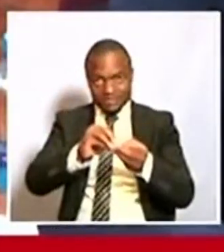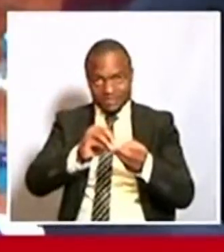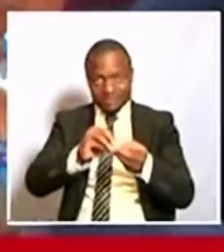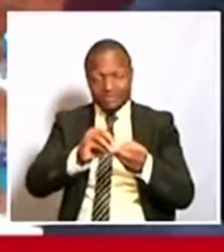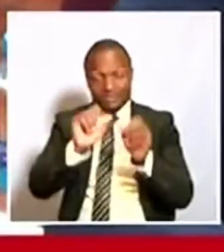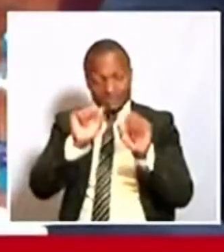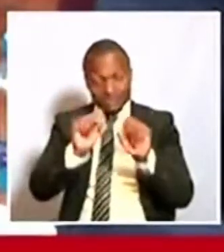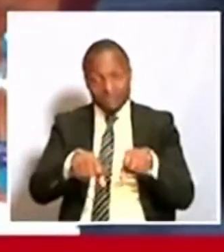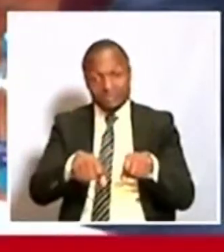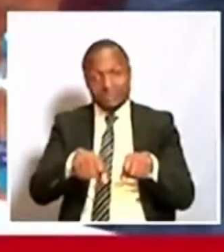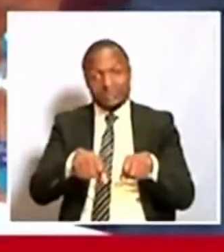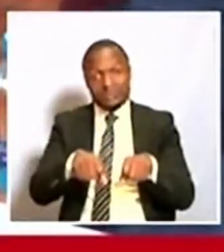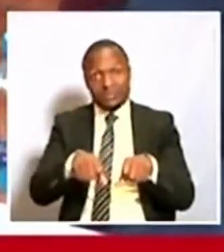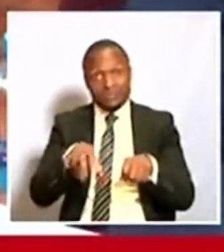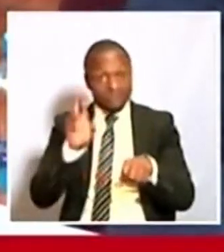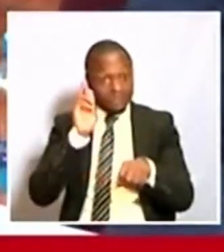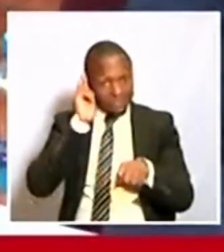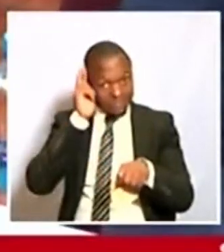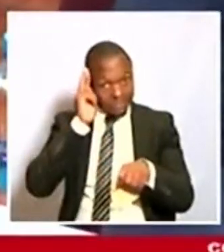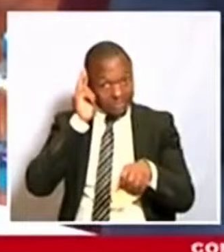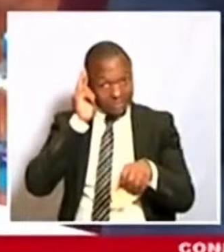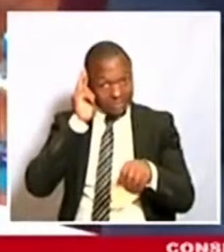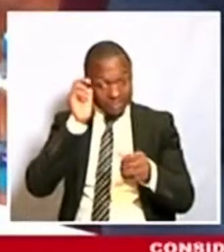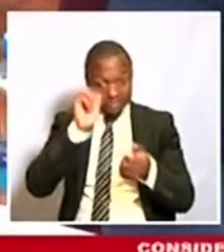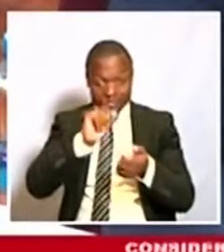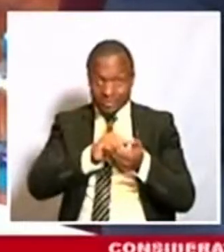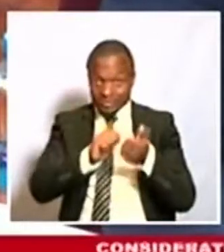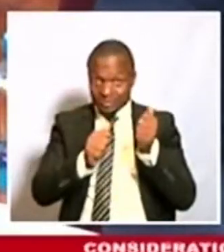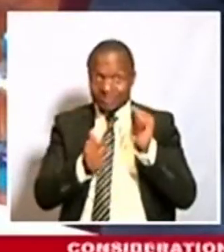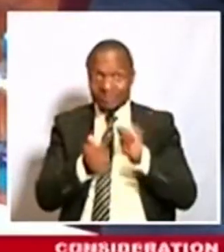let me go to the reason for the query. Yes.